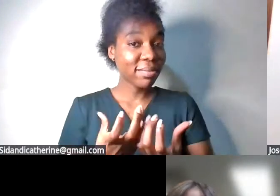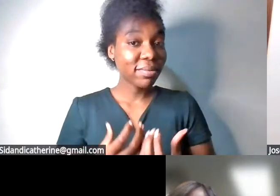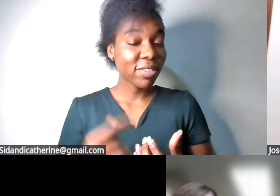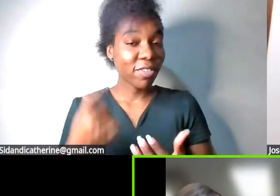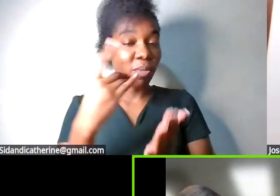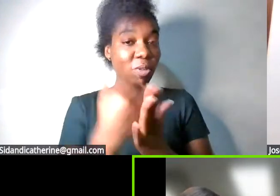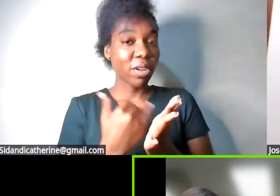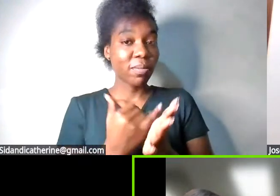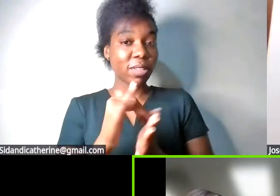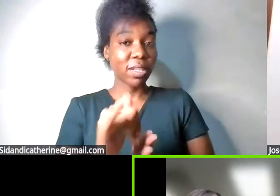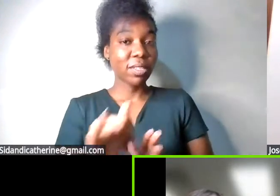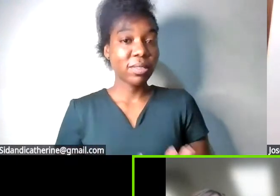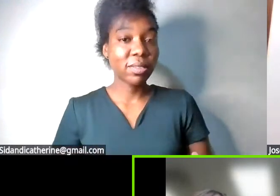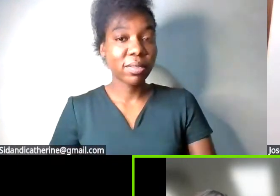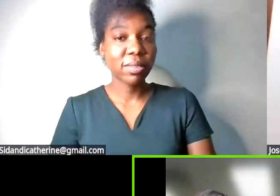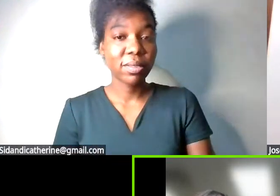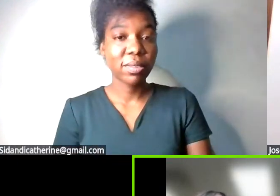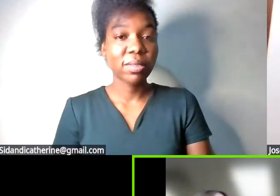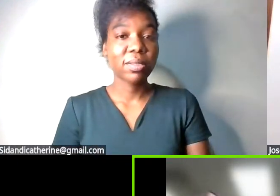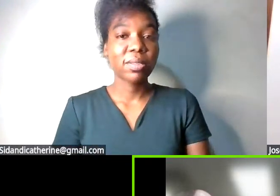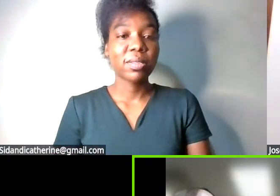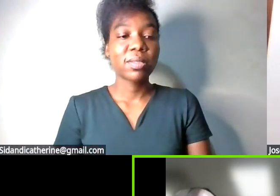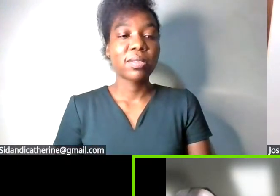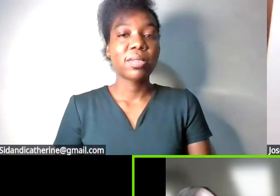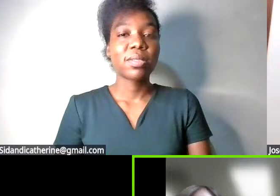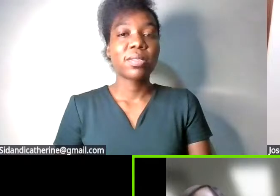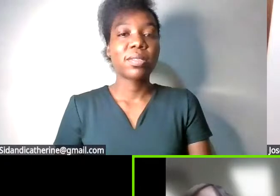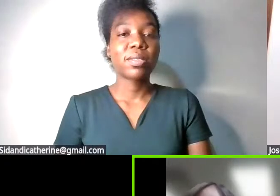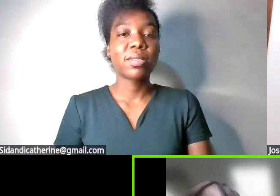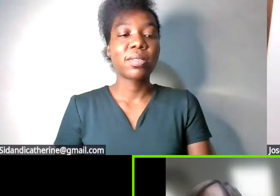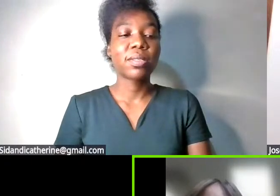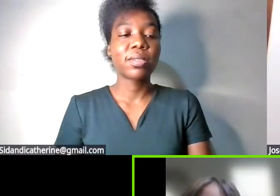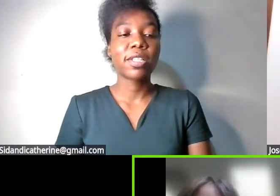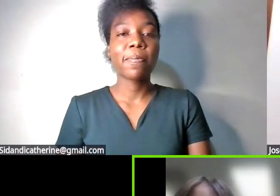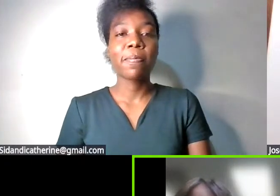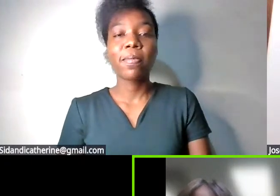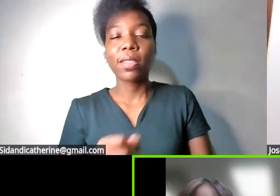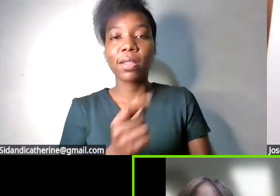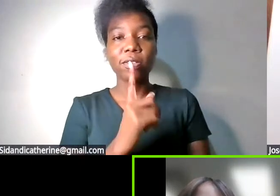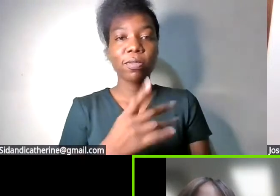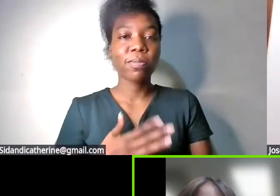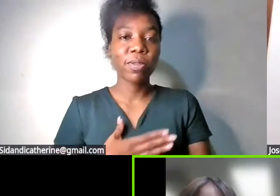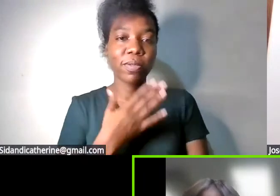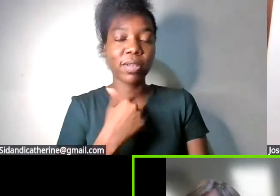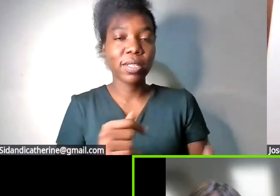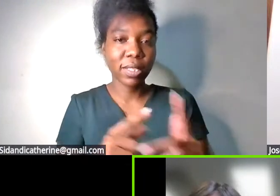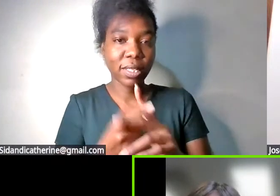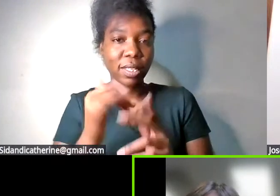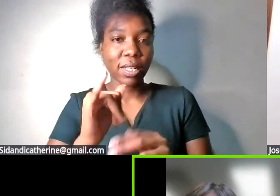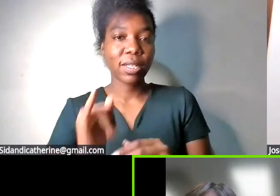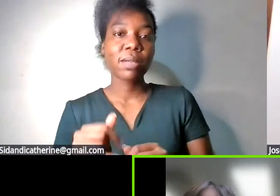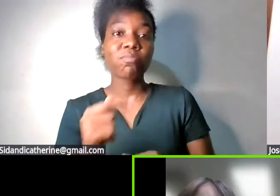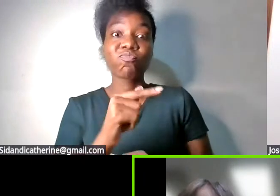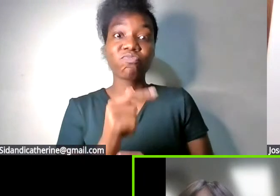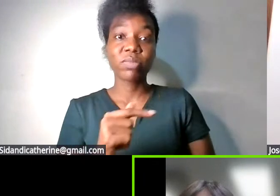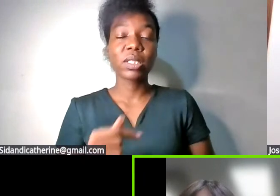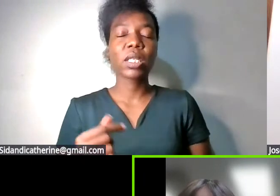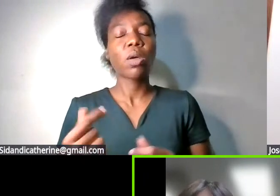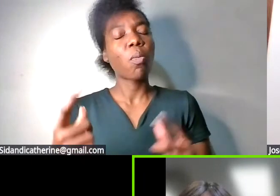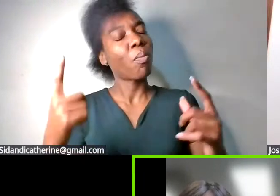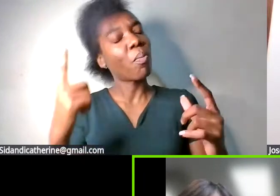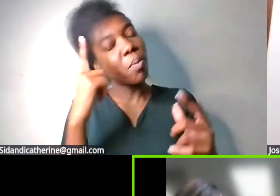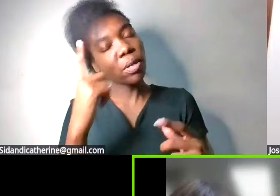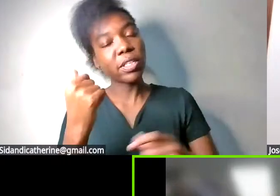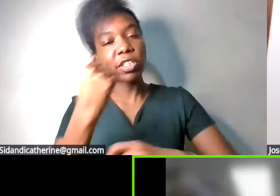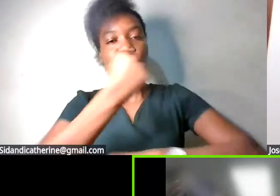Lule. Great question. So So I'll start. Yeah, this is absolutely a boarding school. We do have different types